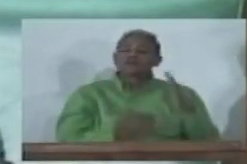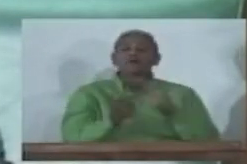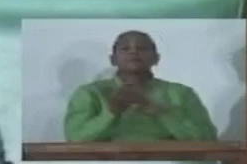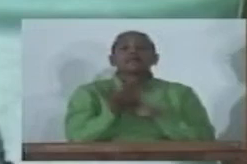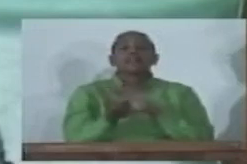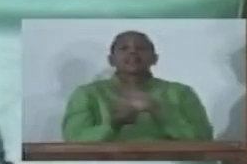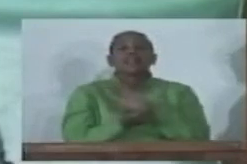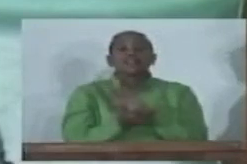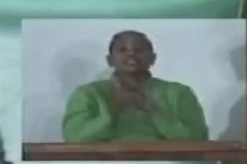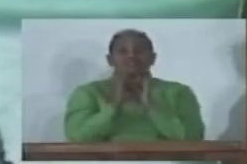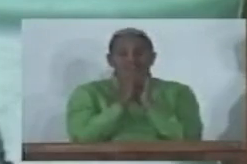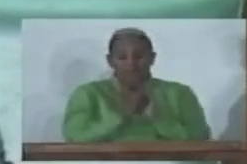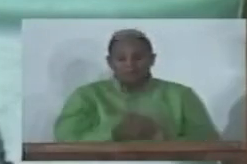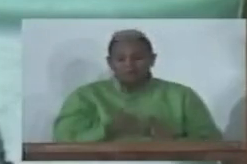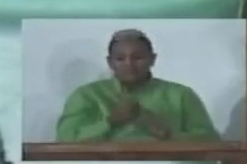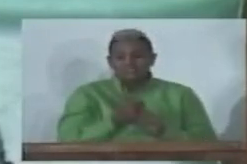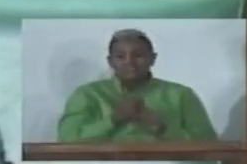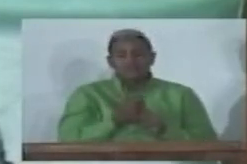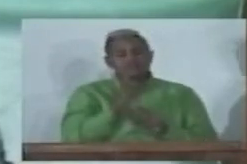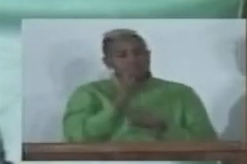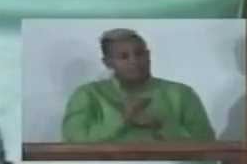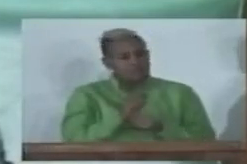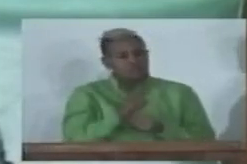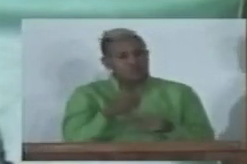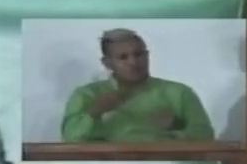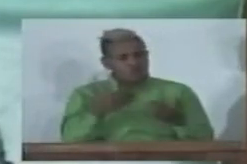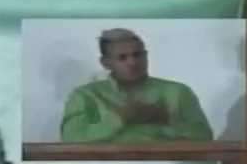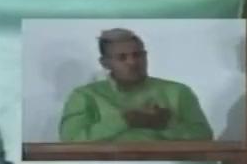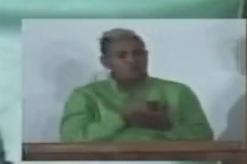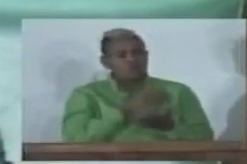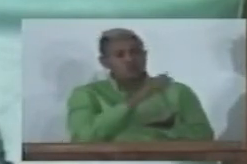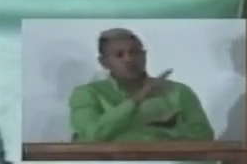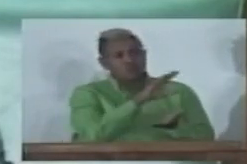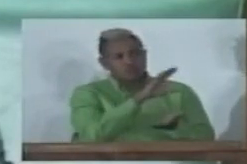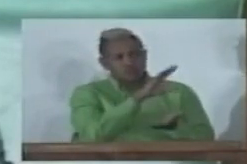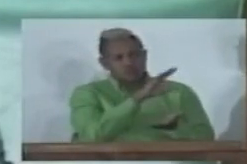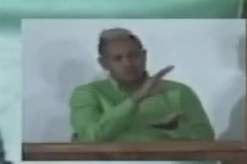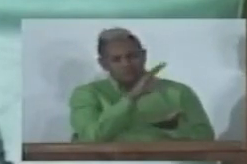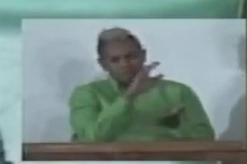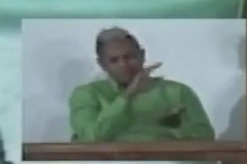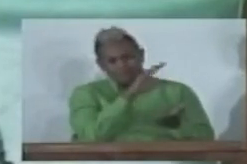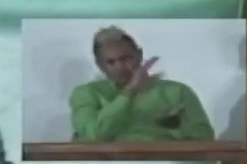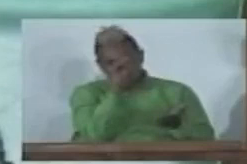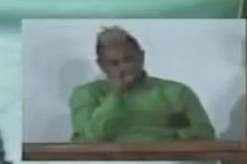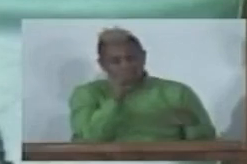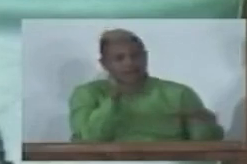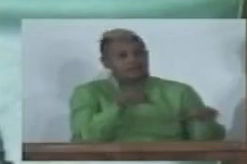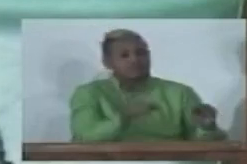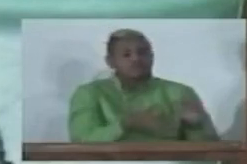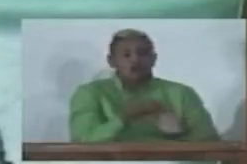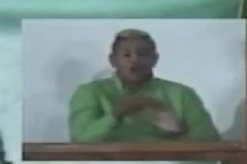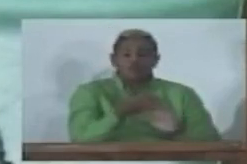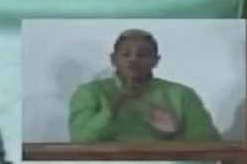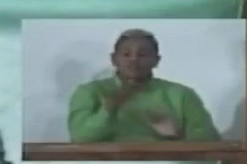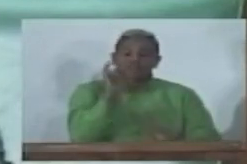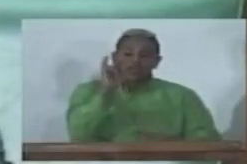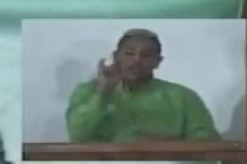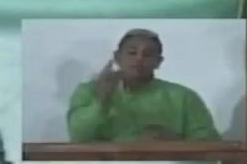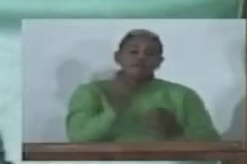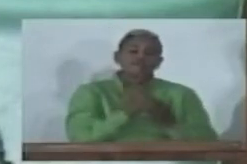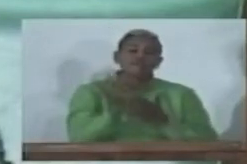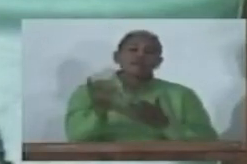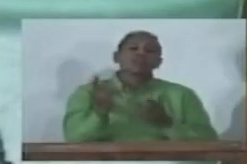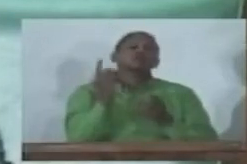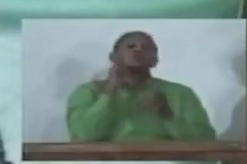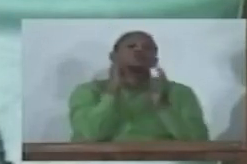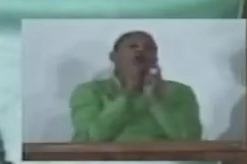legislative amendments to permit the new concessionaire to operate the airport. Failure to amend the relevant pieces